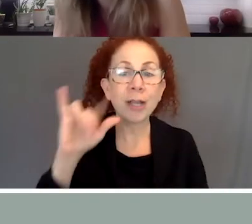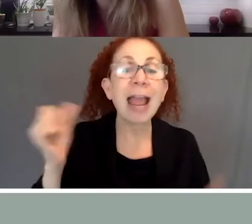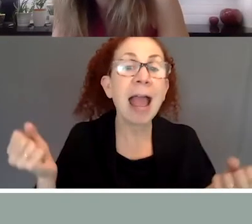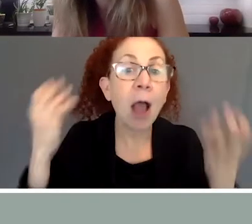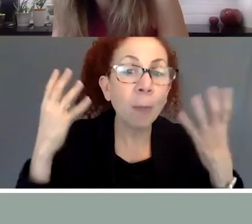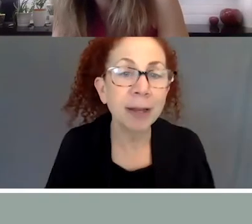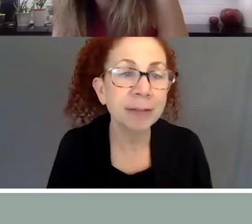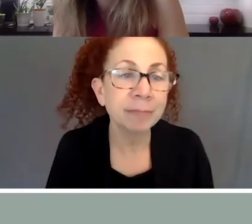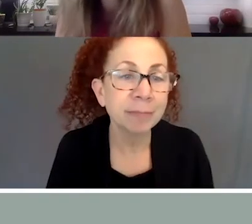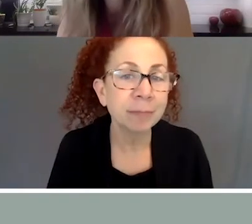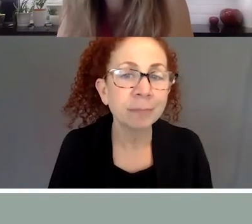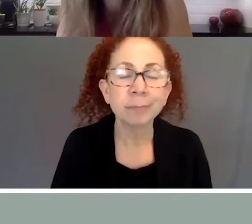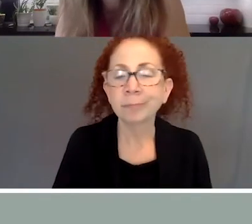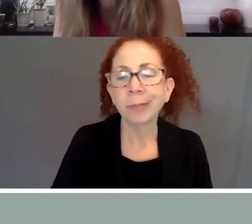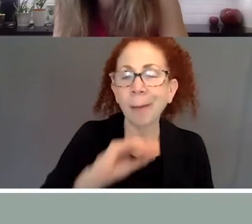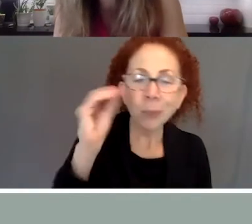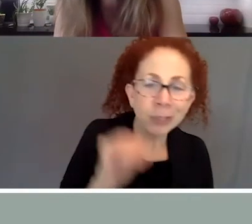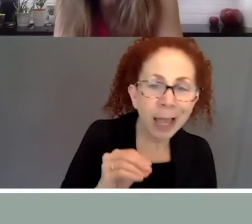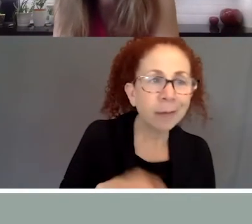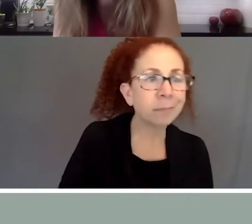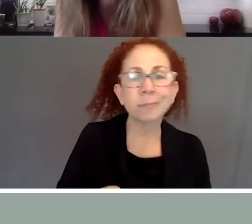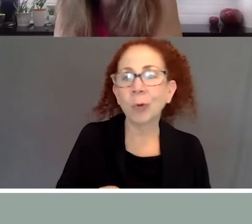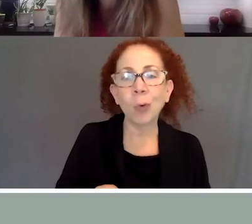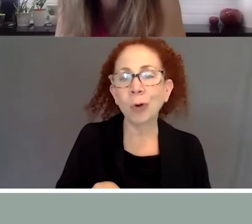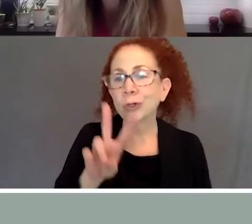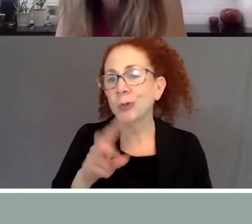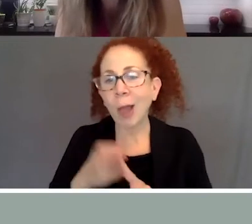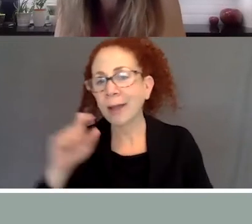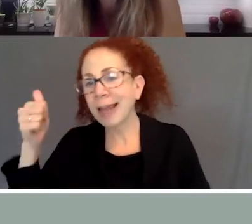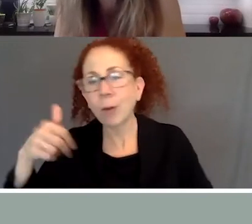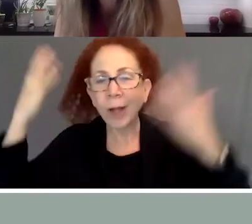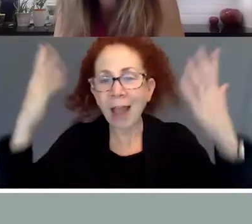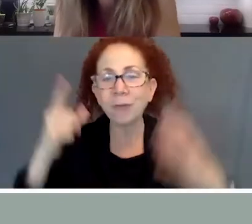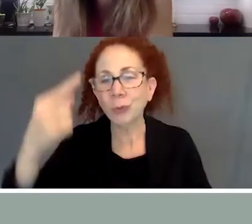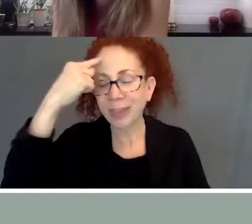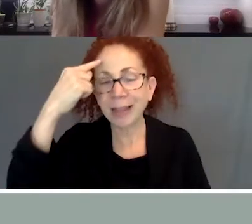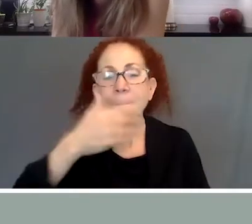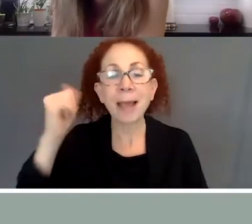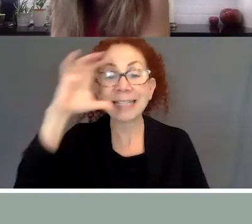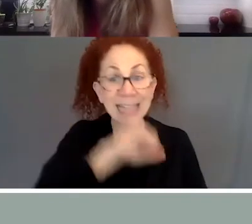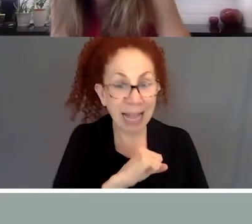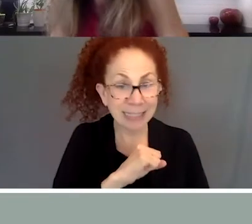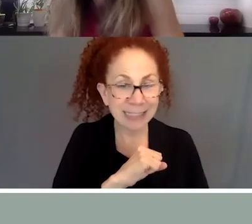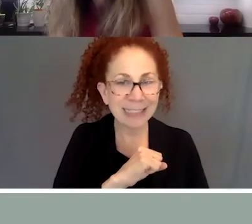So you can give me a percent, you can give me like a this number out of 10, but what is your best guess